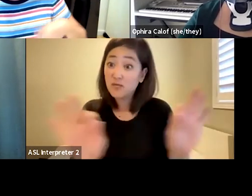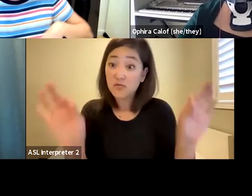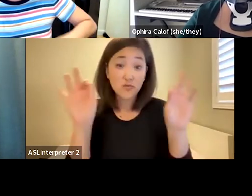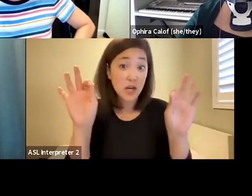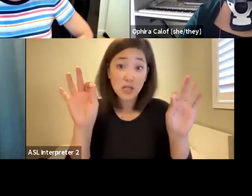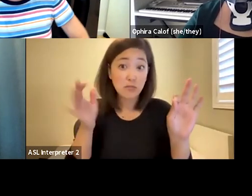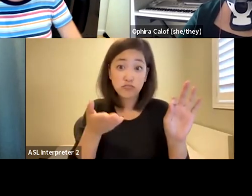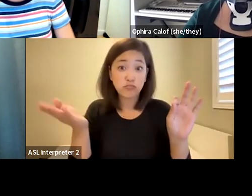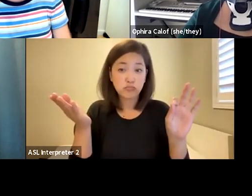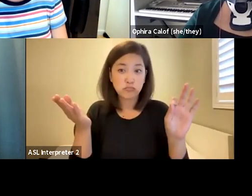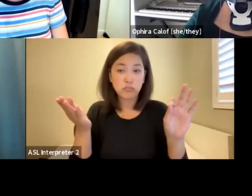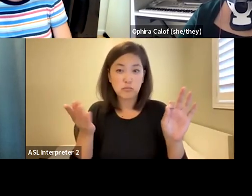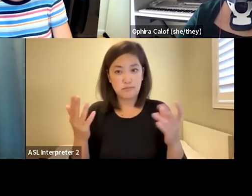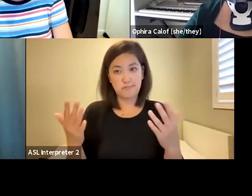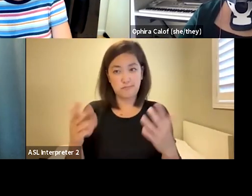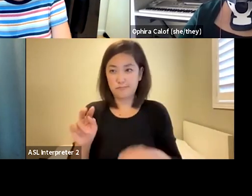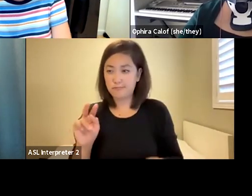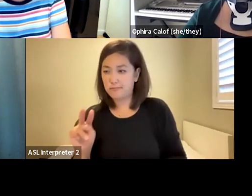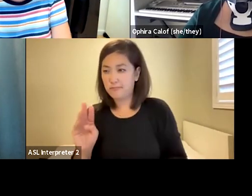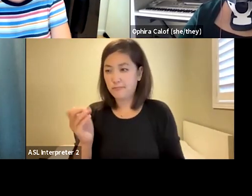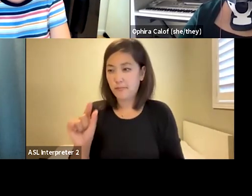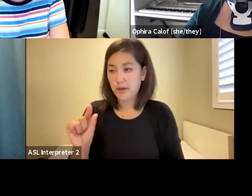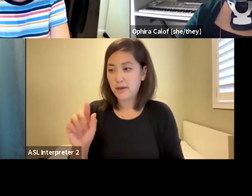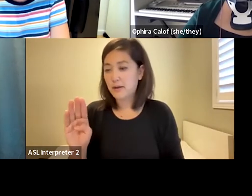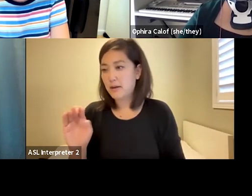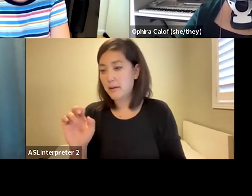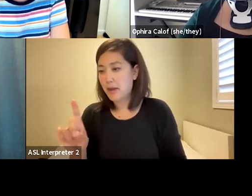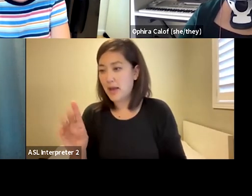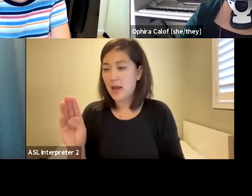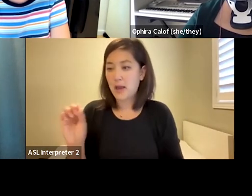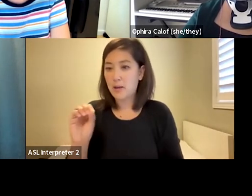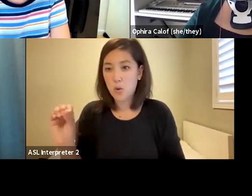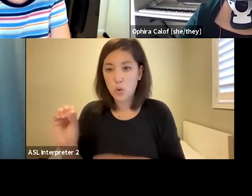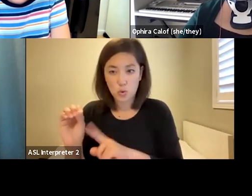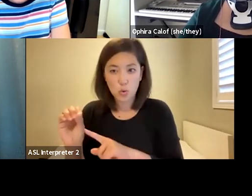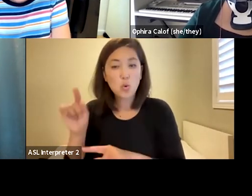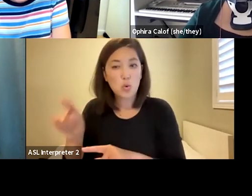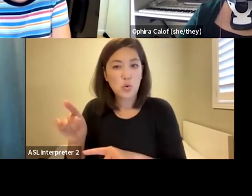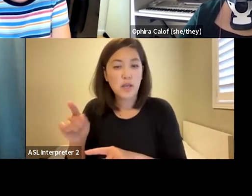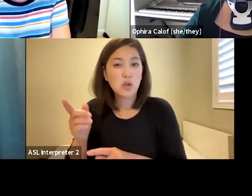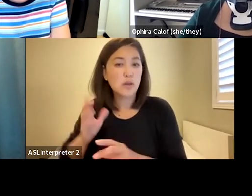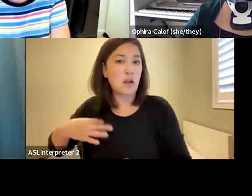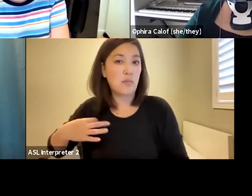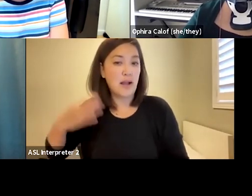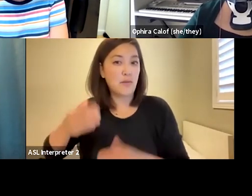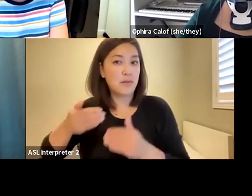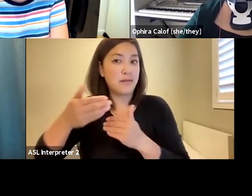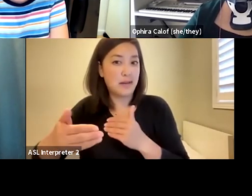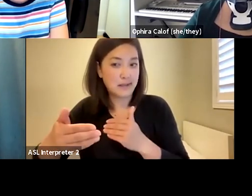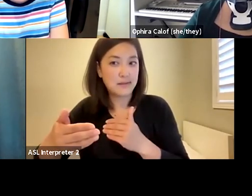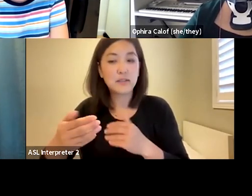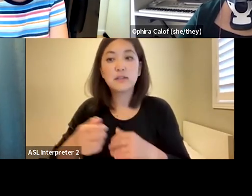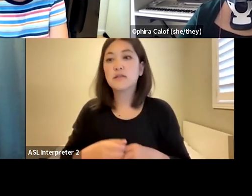just stay tuned to the Big Bad Boo new stuff and catch the next one. You can apply for that. I think continuing